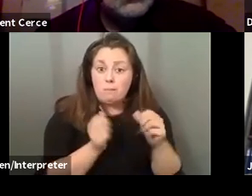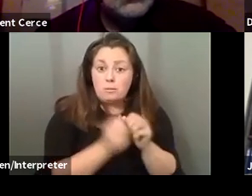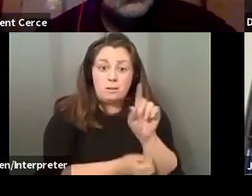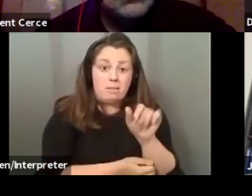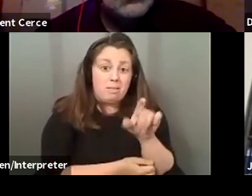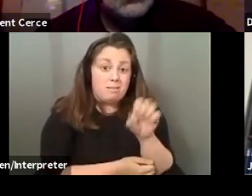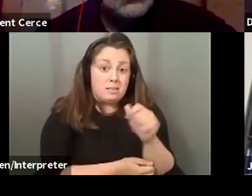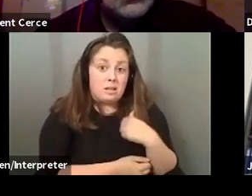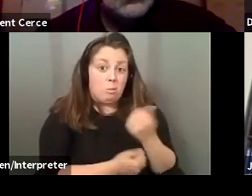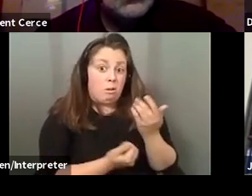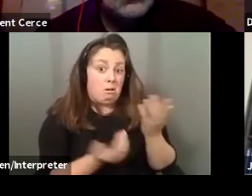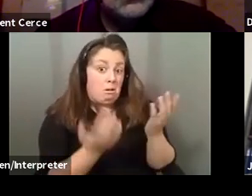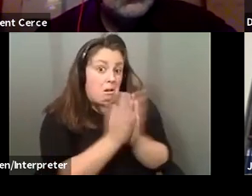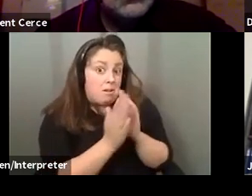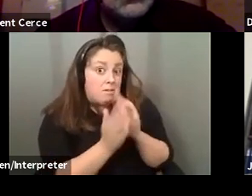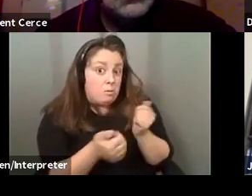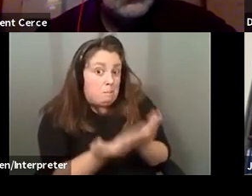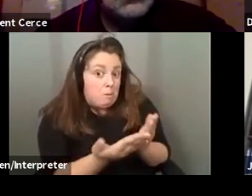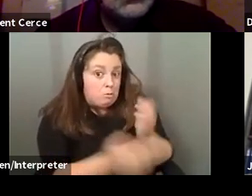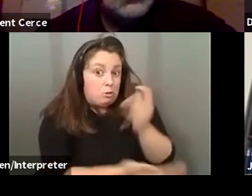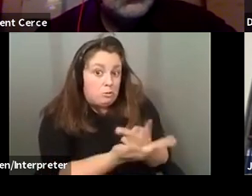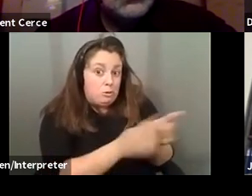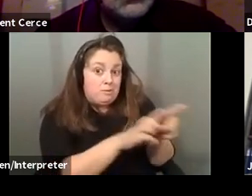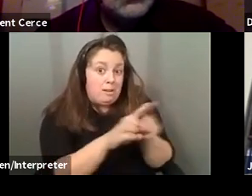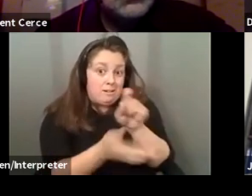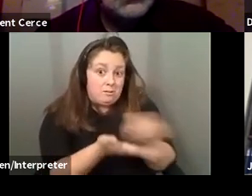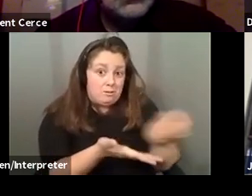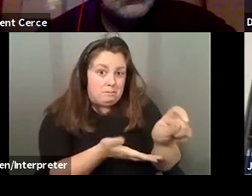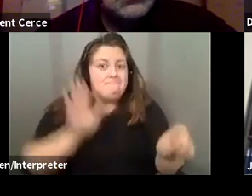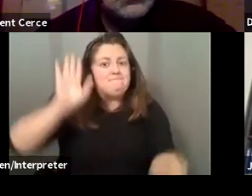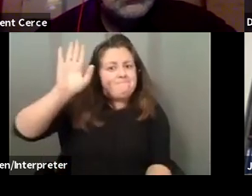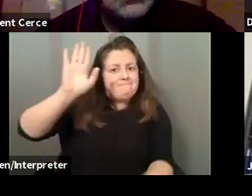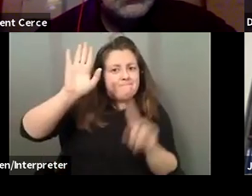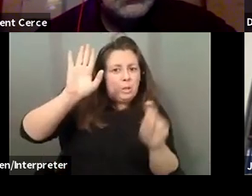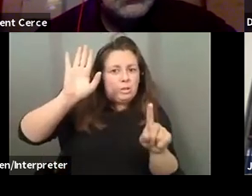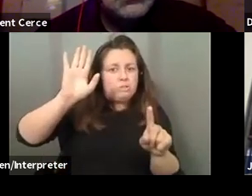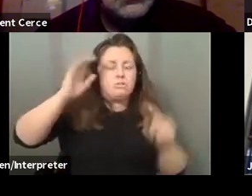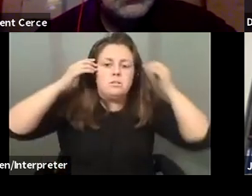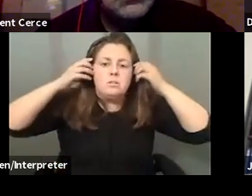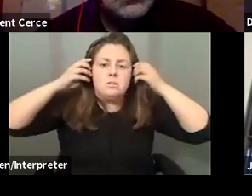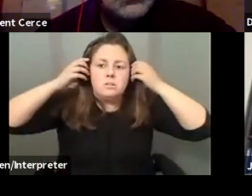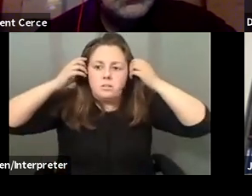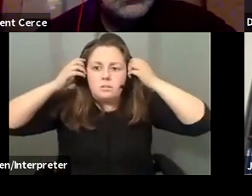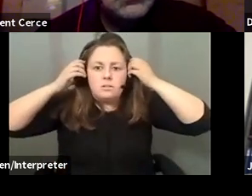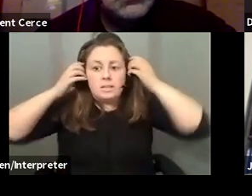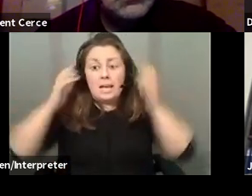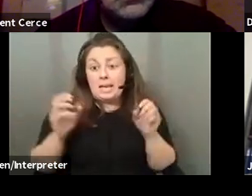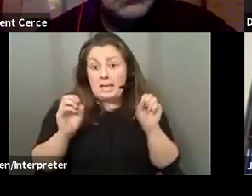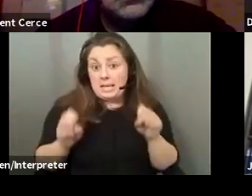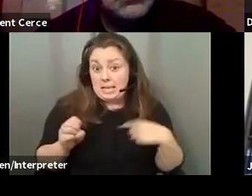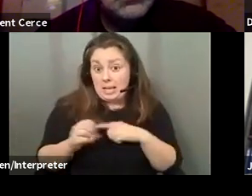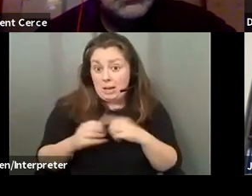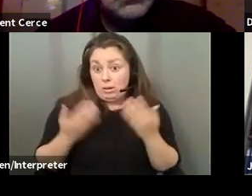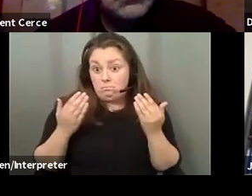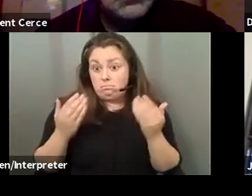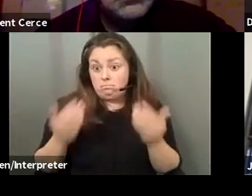would entertain a motion to approve them as written. I do have one question. So are we going to be able to still Zoom, like, Dan's